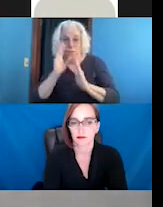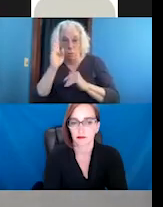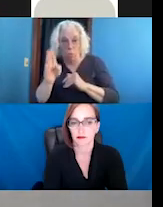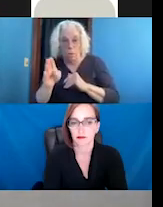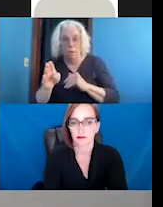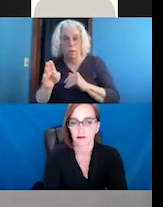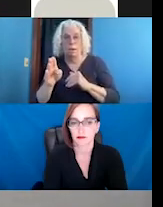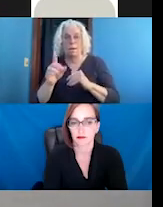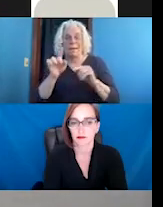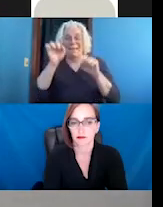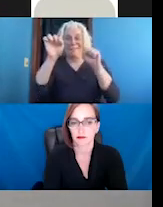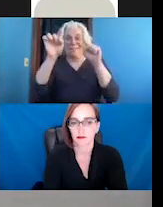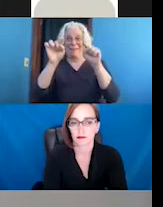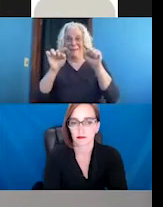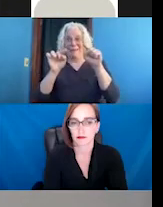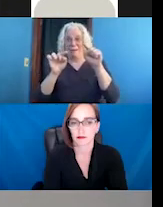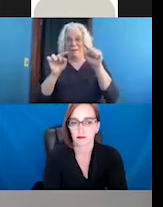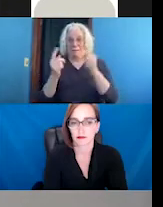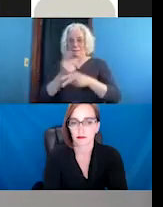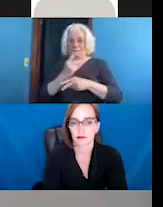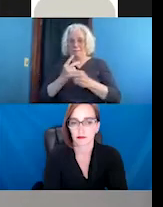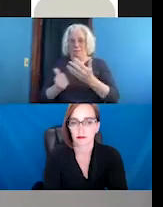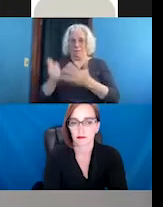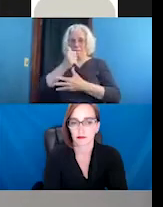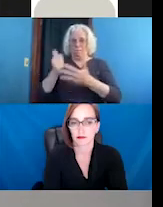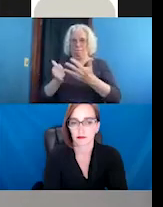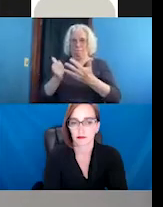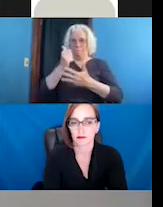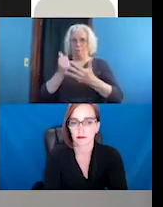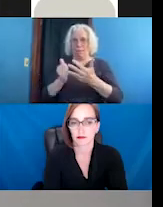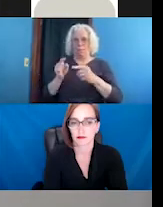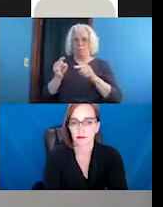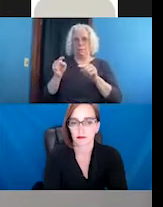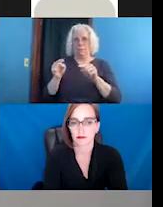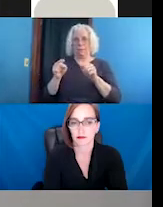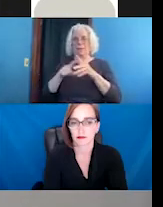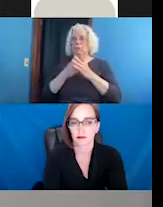prioritizing beginning next week.